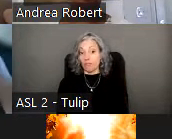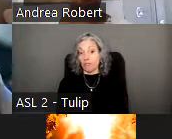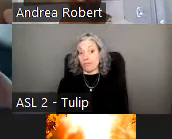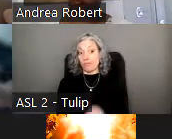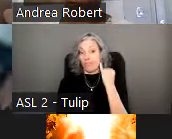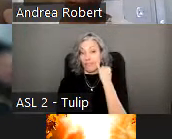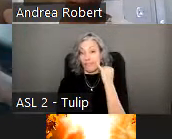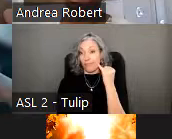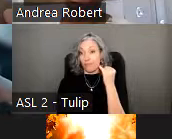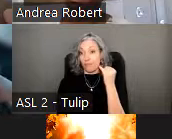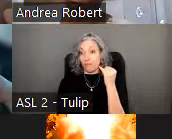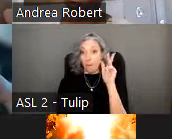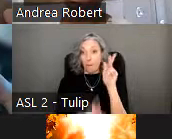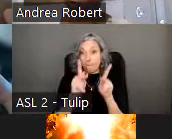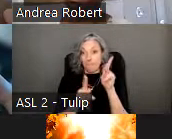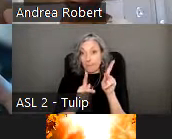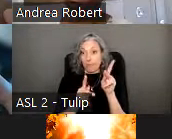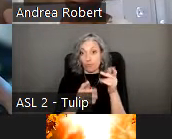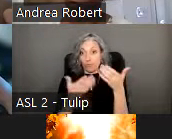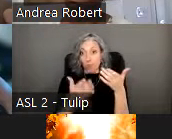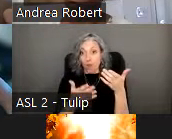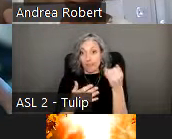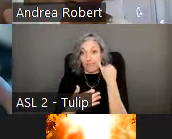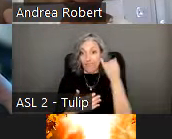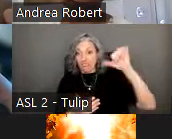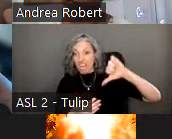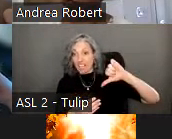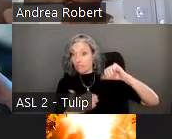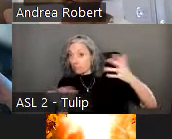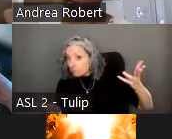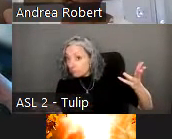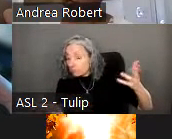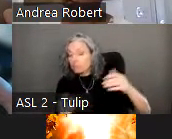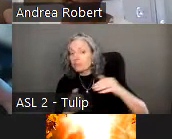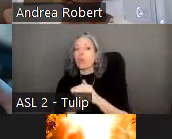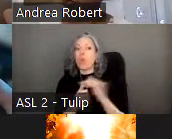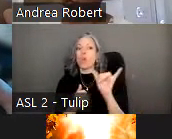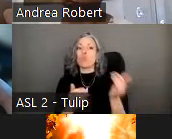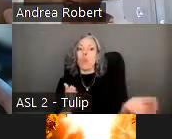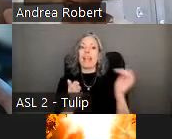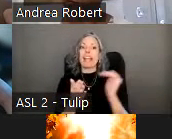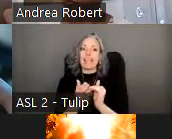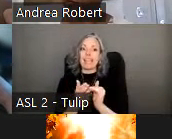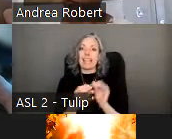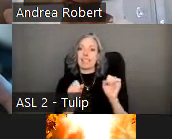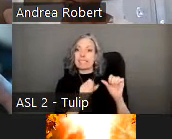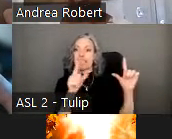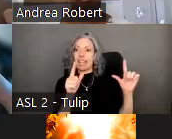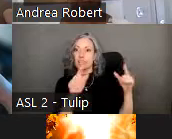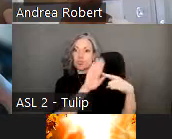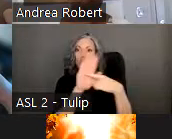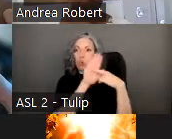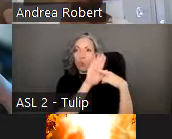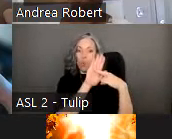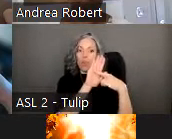objecting. Okay. And also, not to be redundant, this slide also show there's